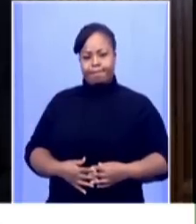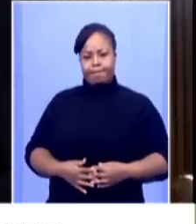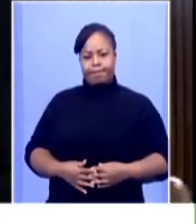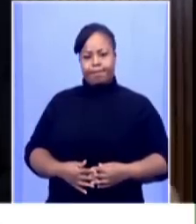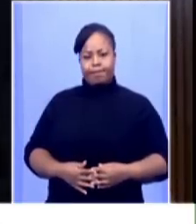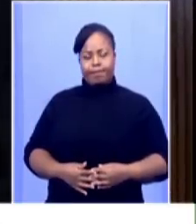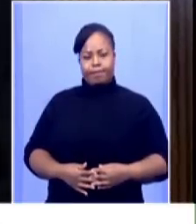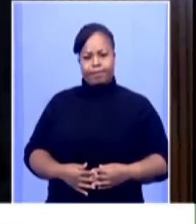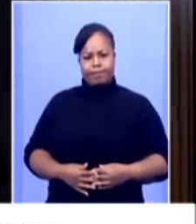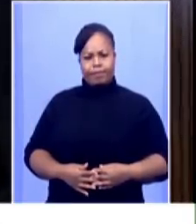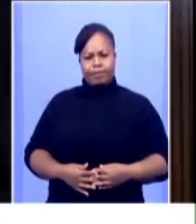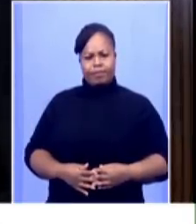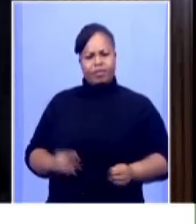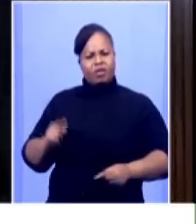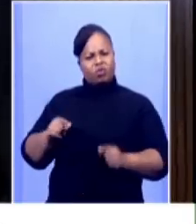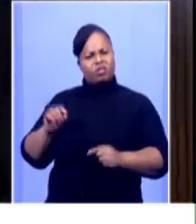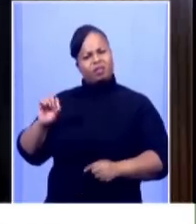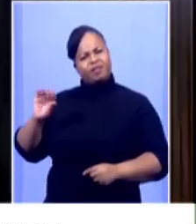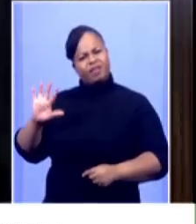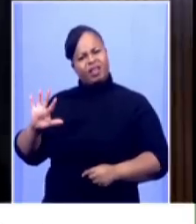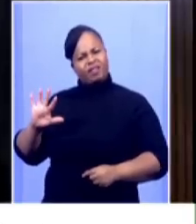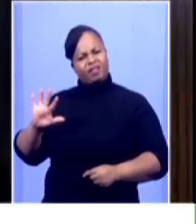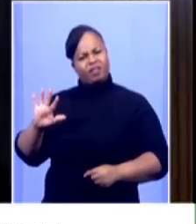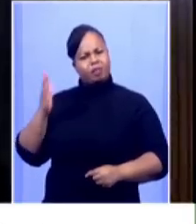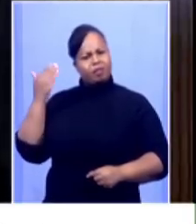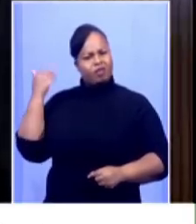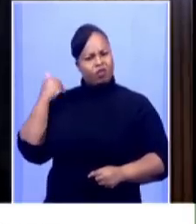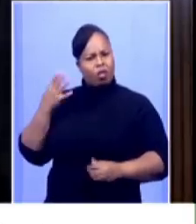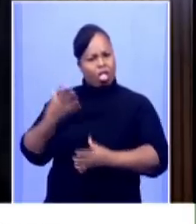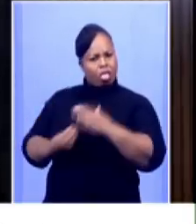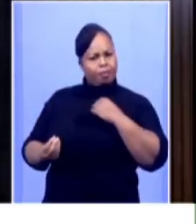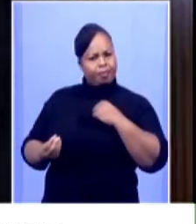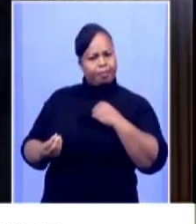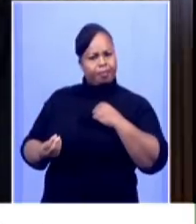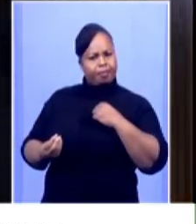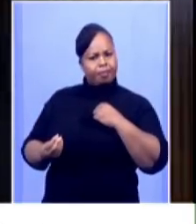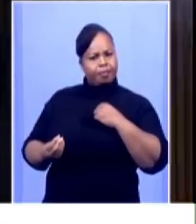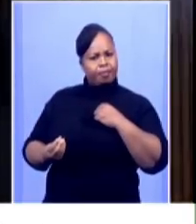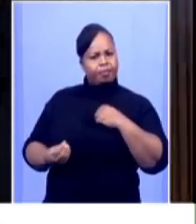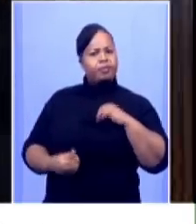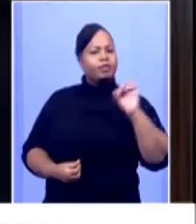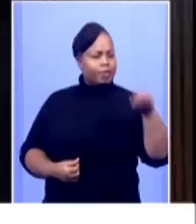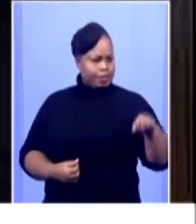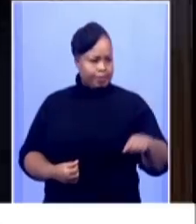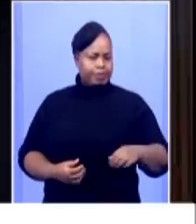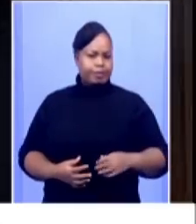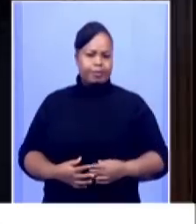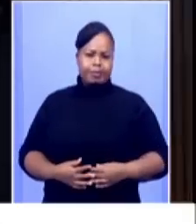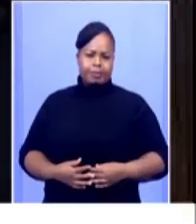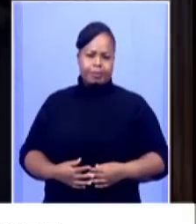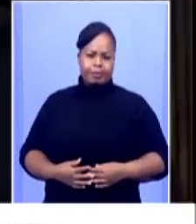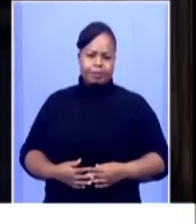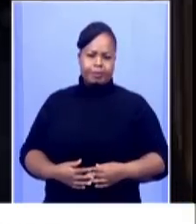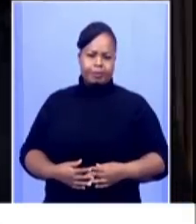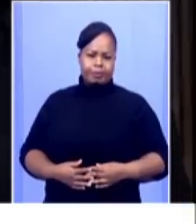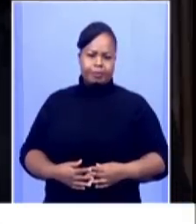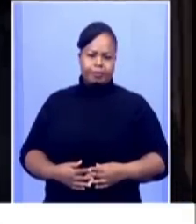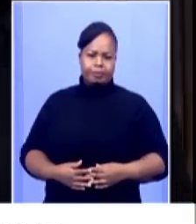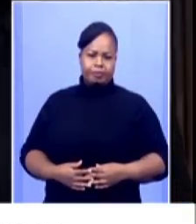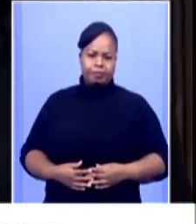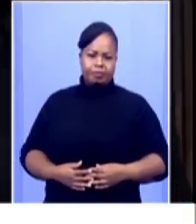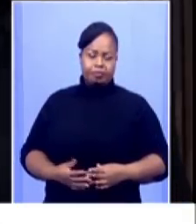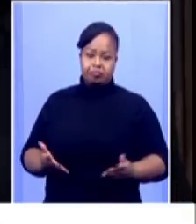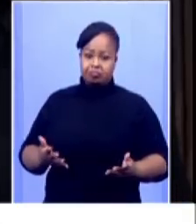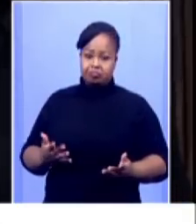Is it accused 5 who was not present the previous occasion? That's correct, my lady. I believe there